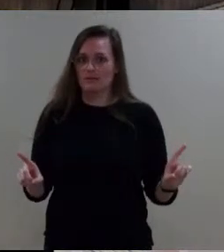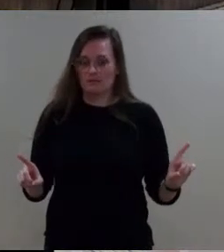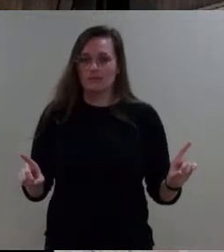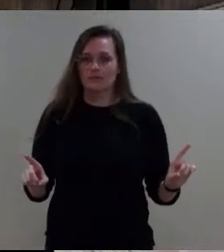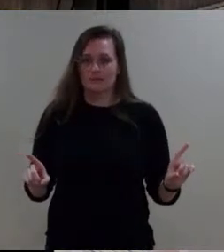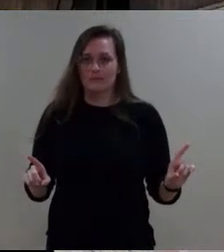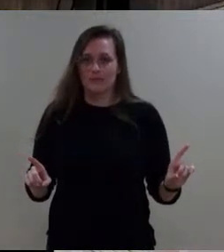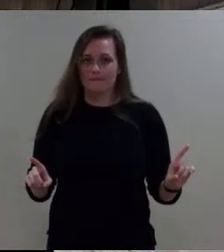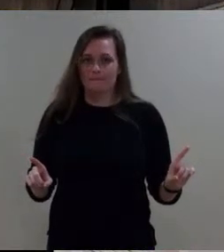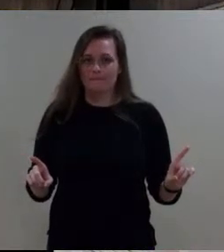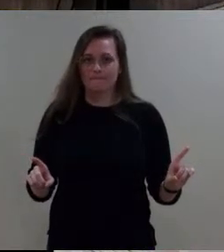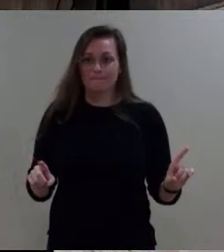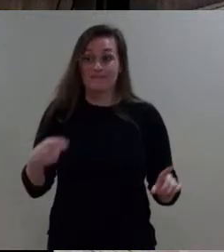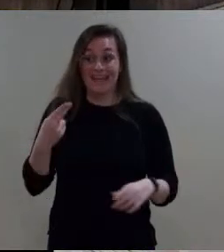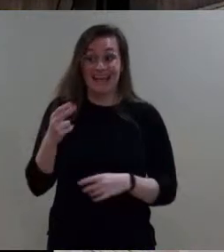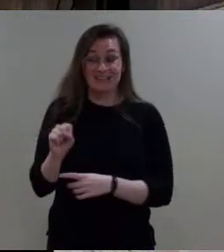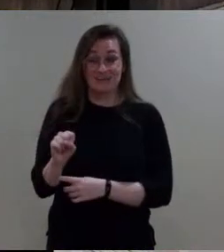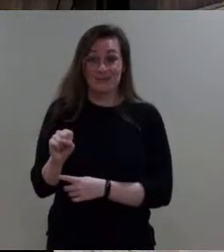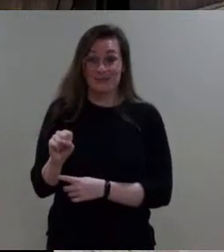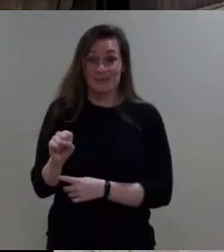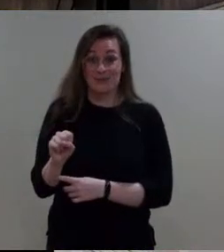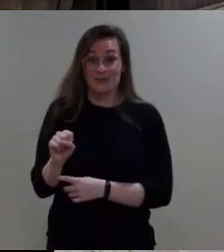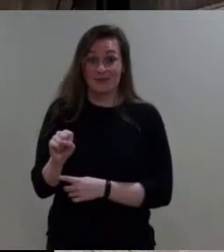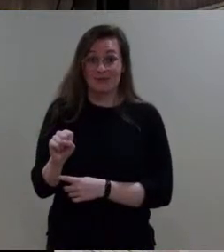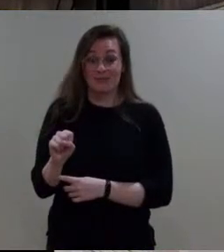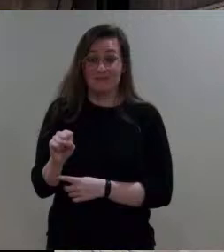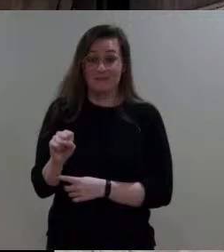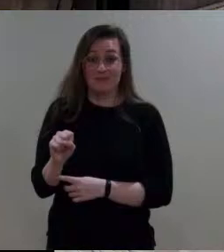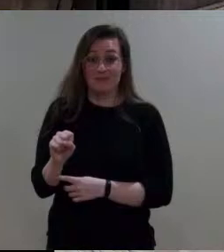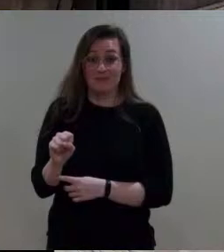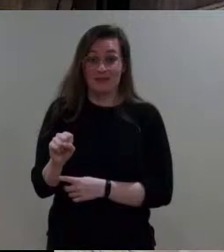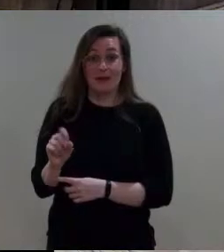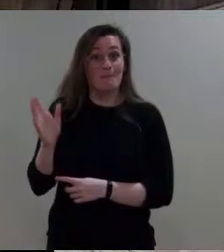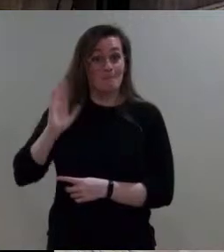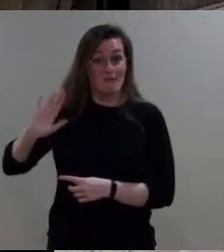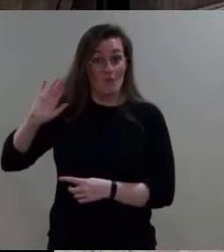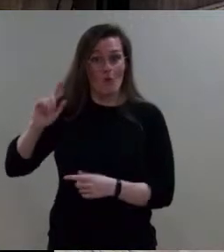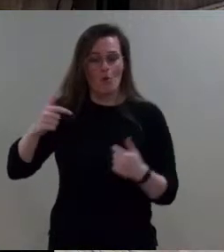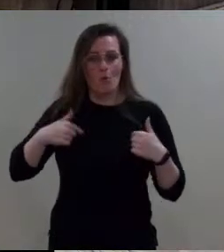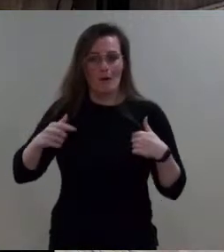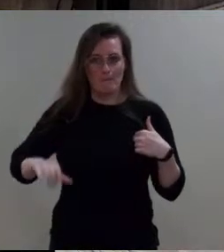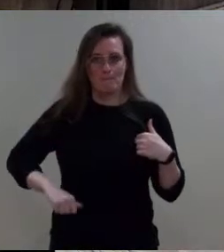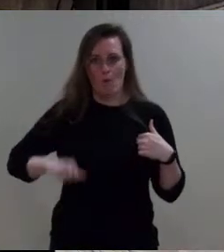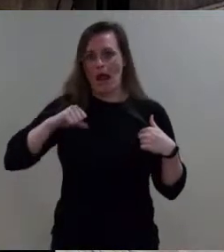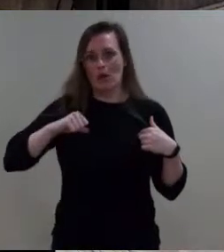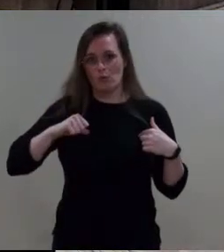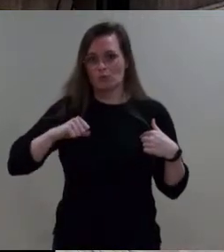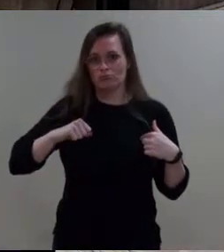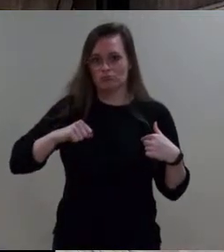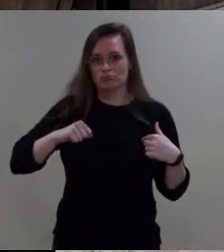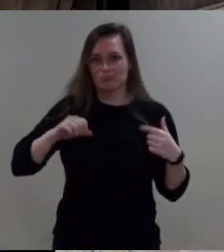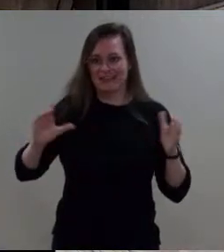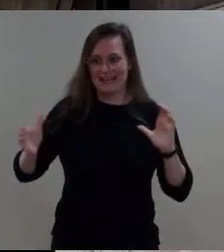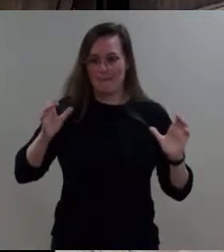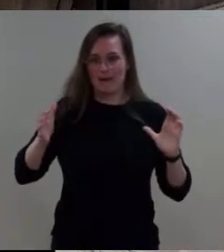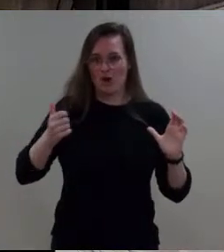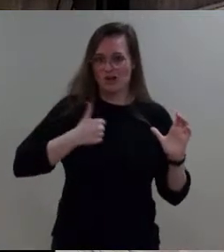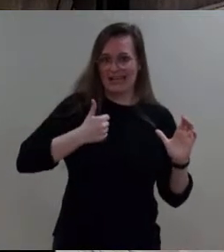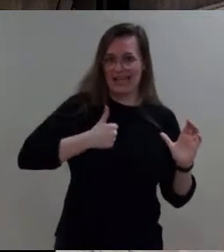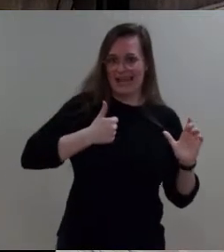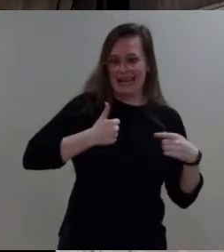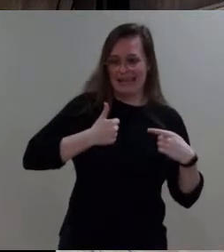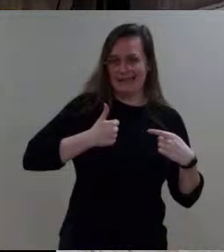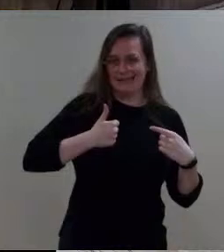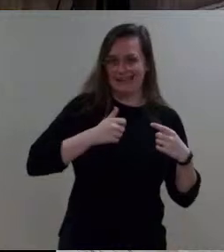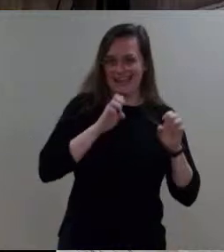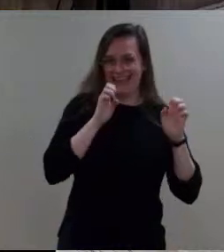high schools go, we used to take quite a bit of pride in the fact that our Canadian education system is superior to the